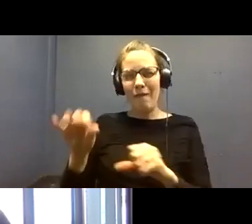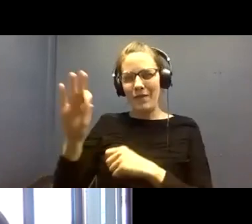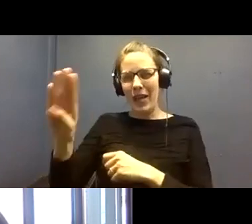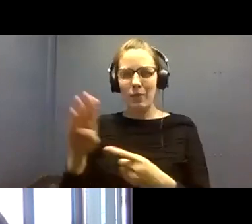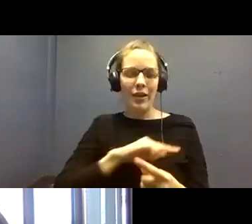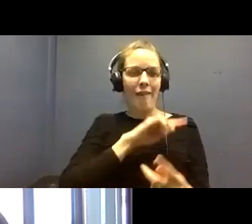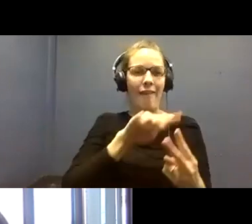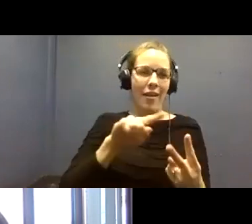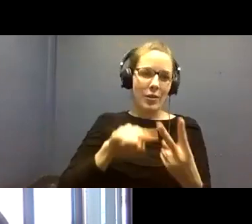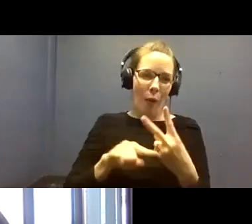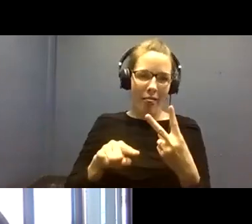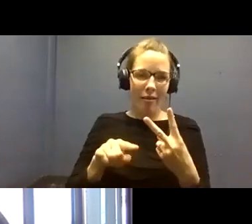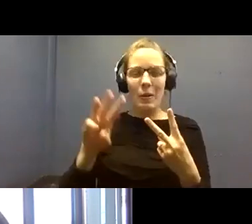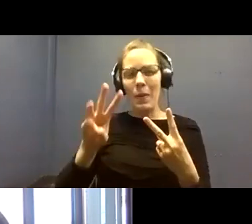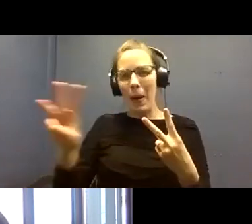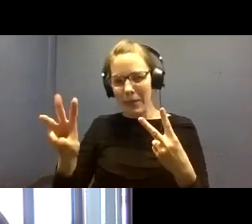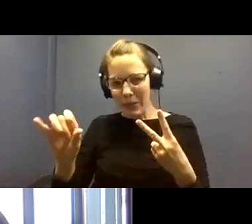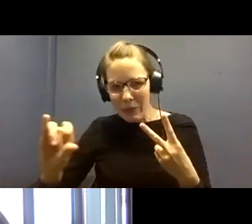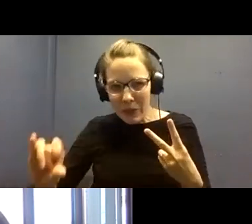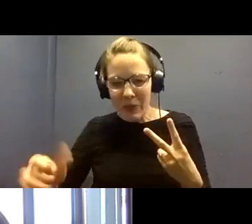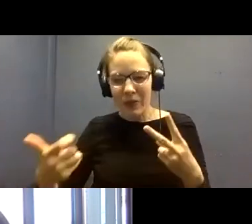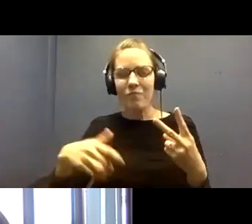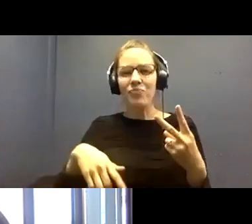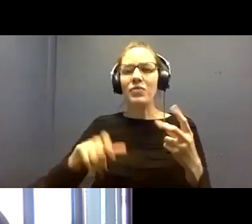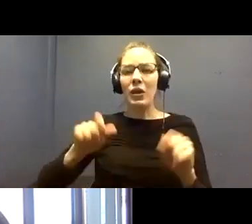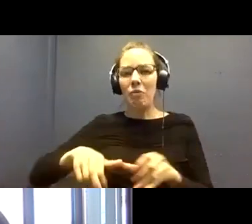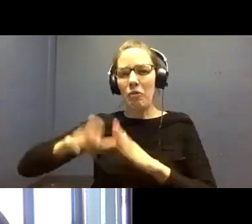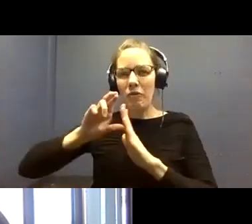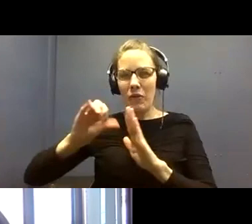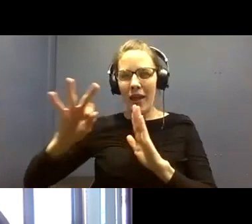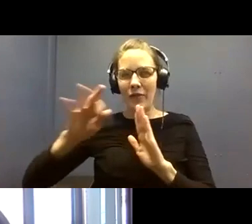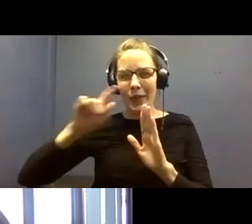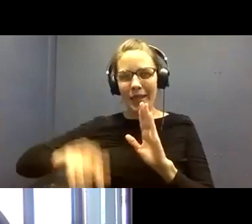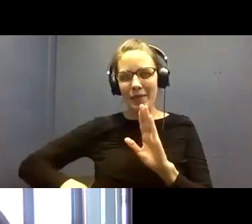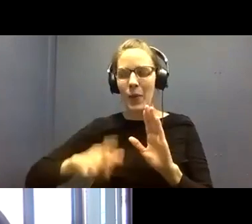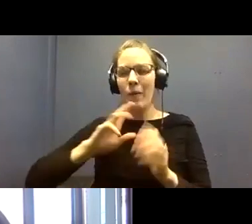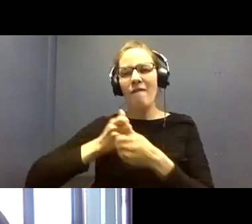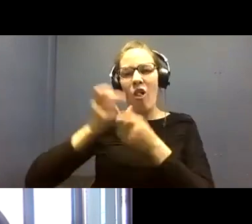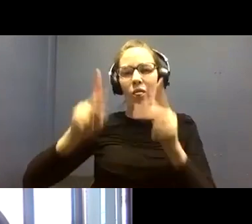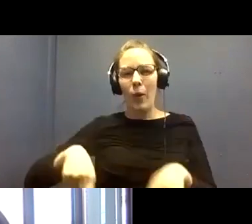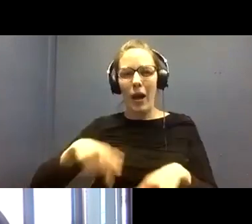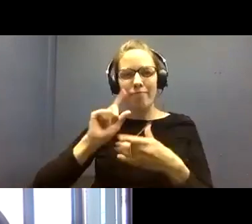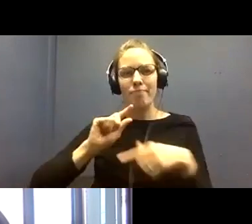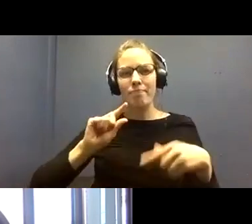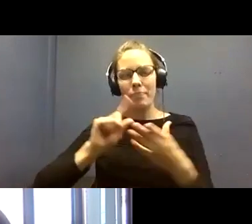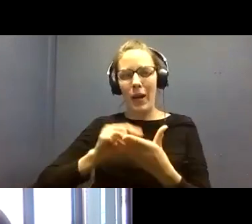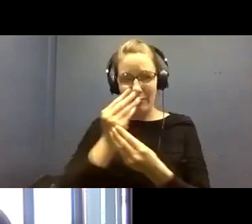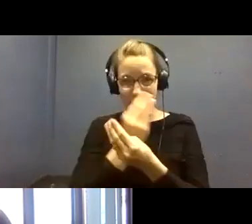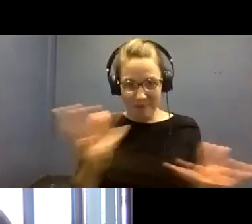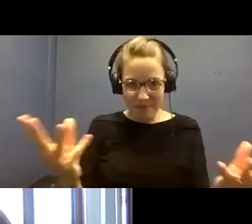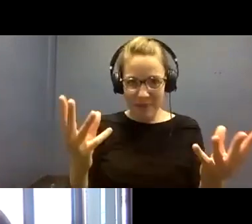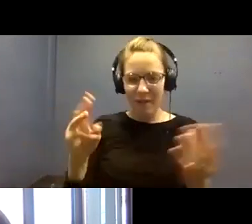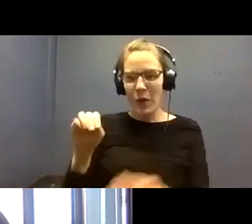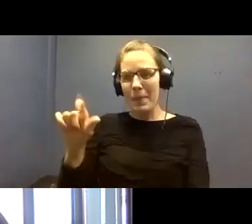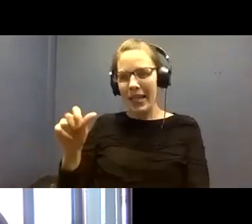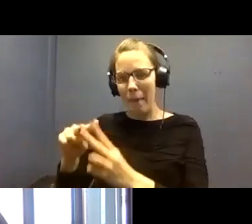our websites, and so they can be reviewed there if needed, and we will have our follow-up press release for our media partners. So thank you all